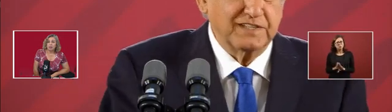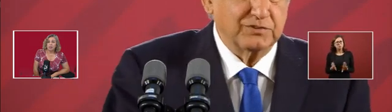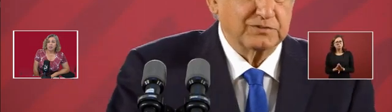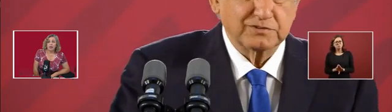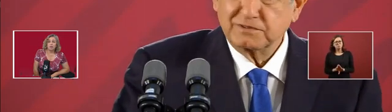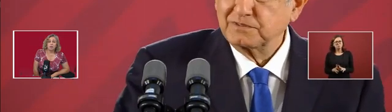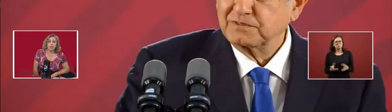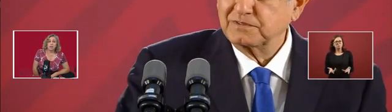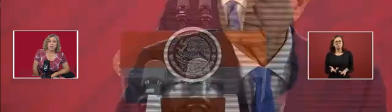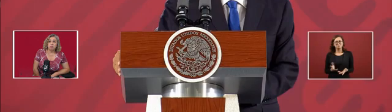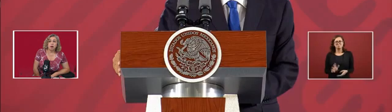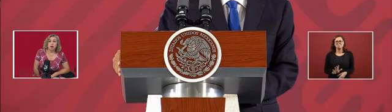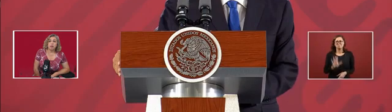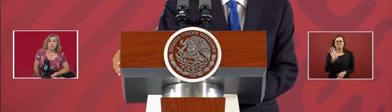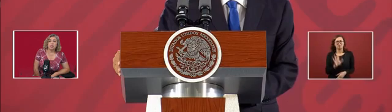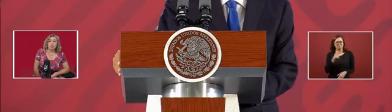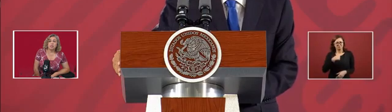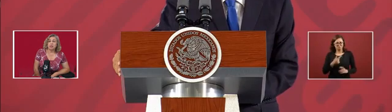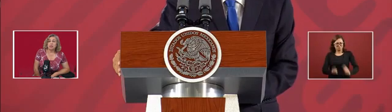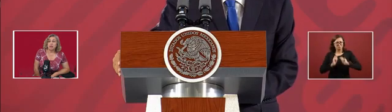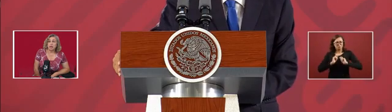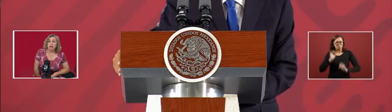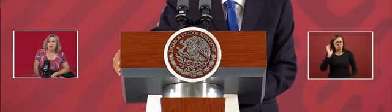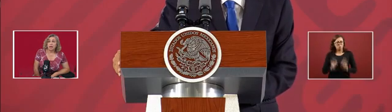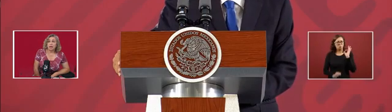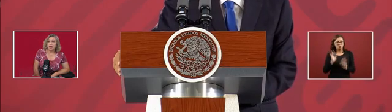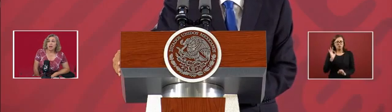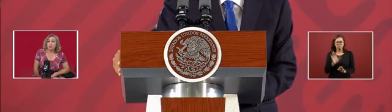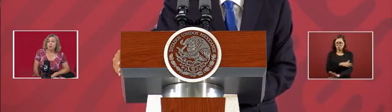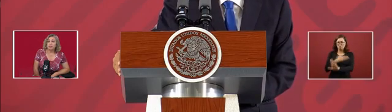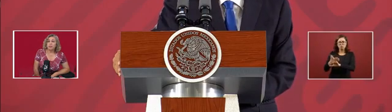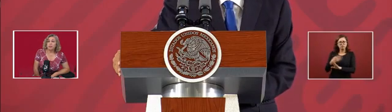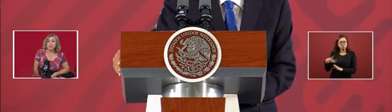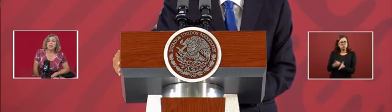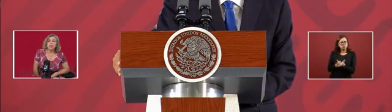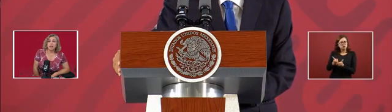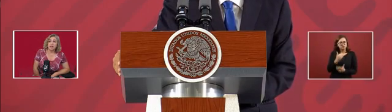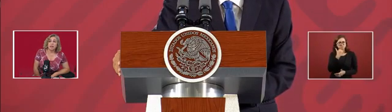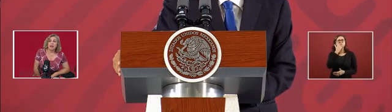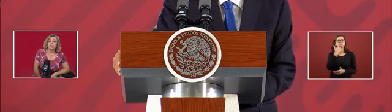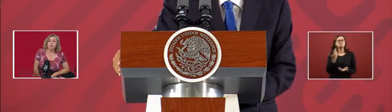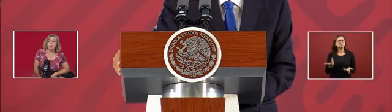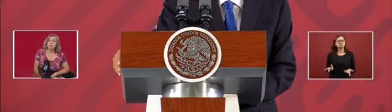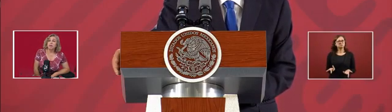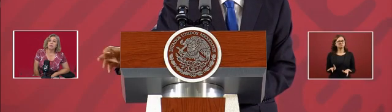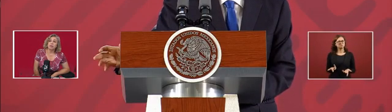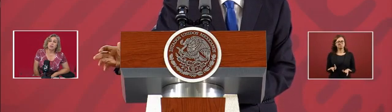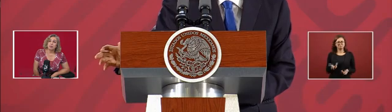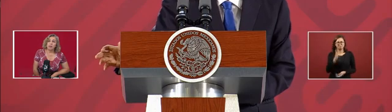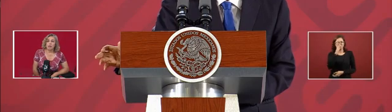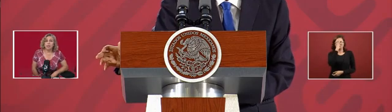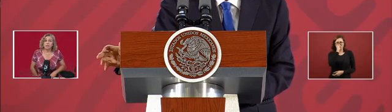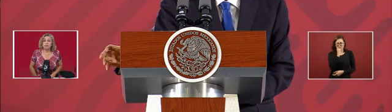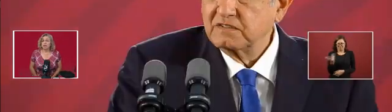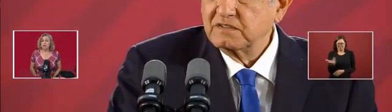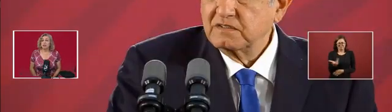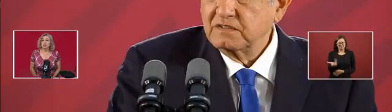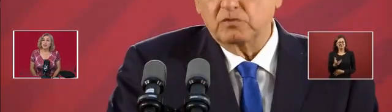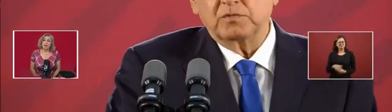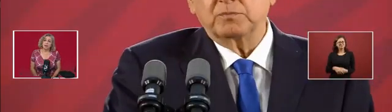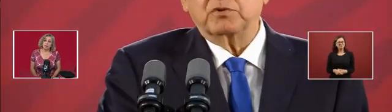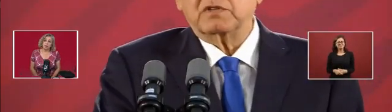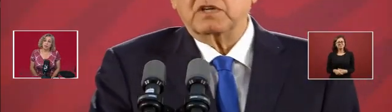to help to speed it up so you won't have additional costs? And if your company, if your